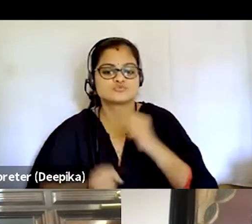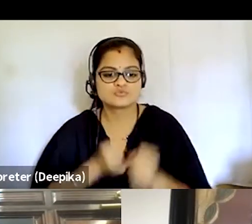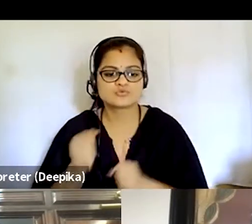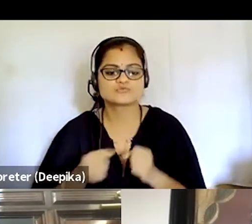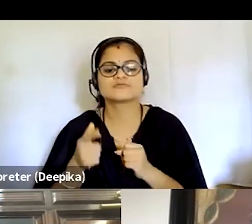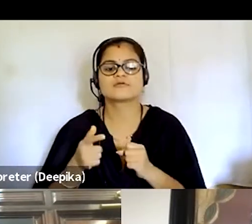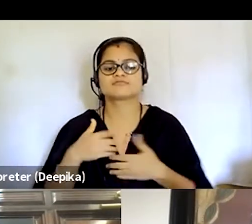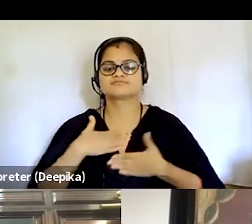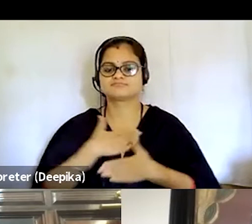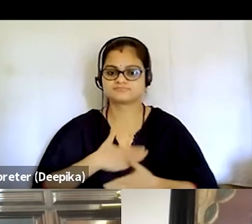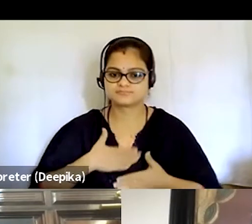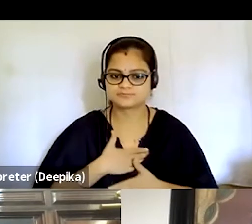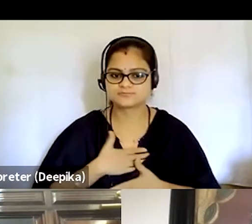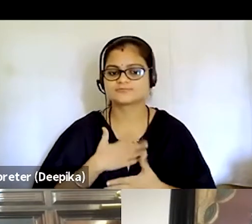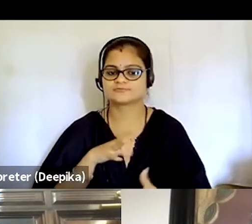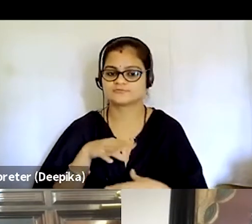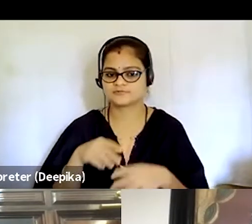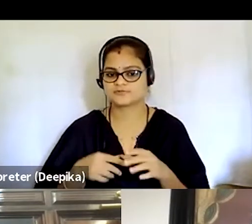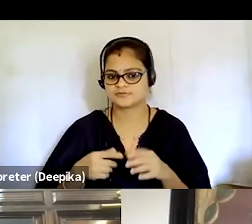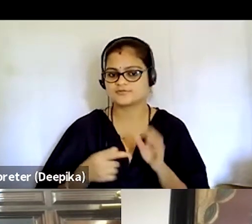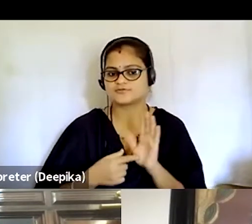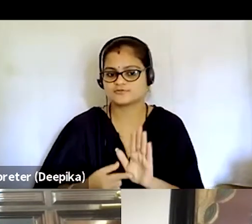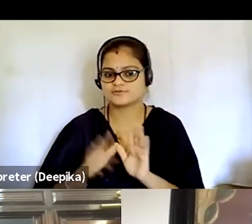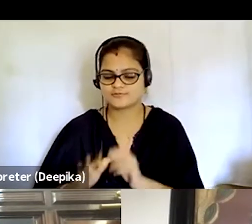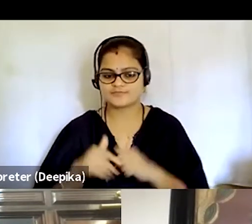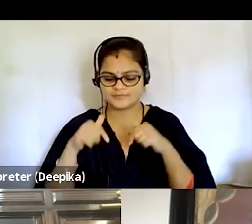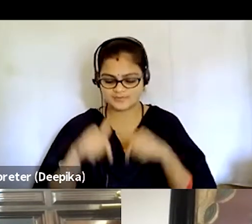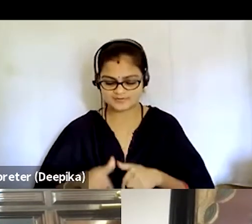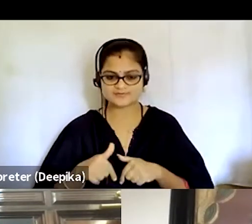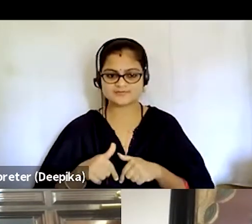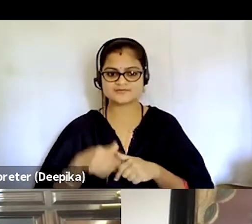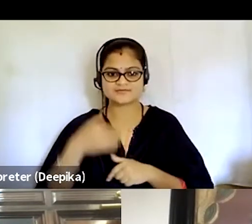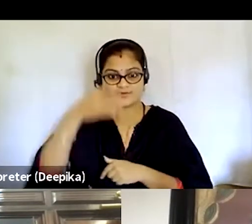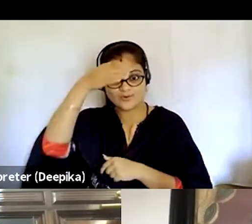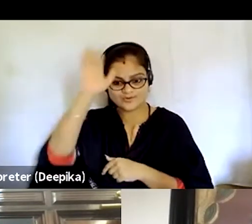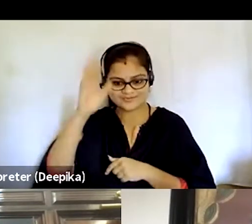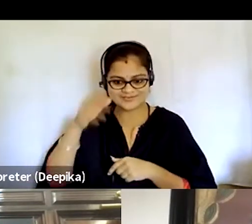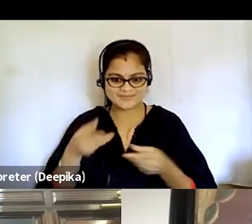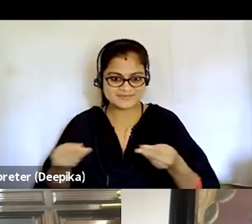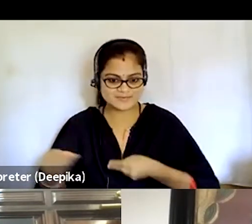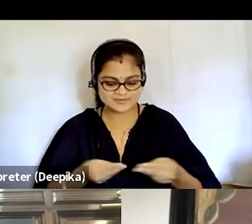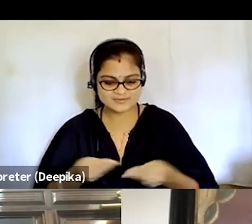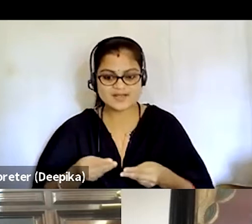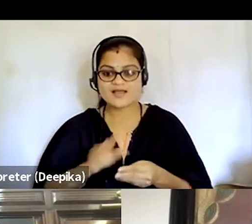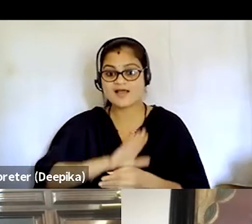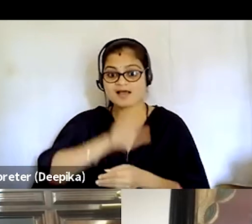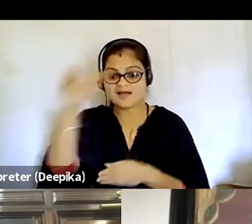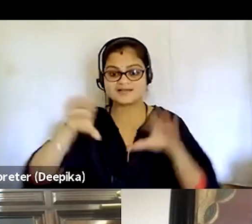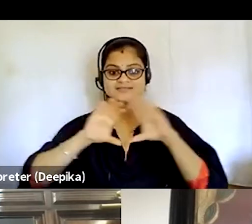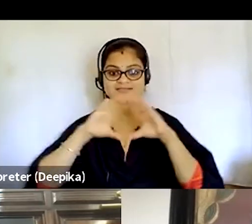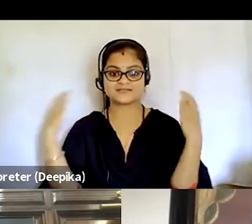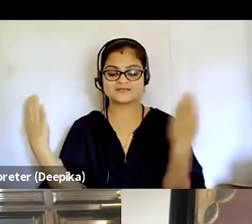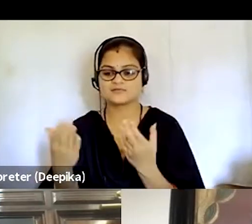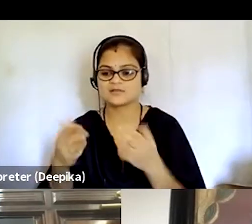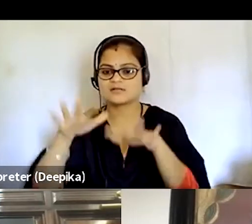us to go into the other leagues to bring what we do from the concert business into the stadiums for the